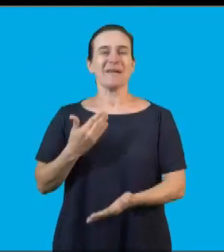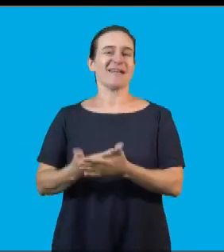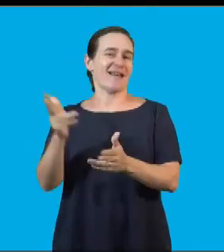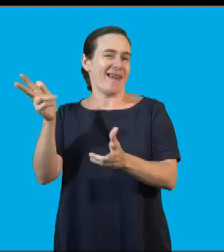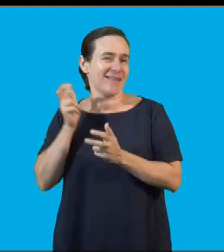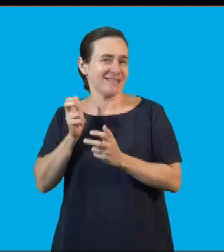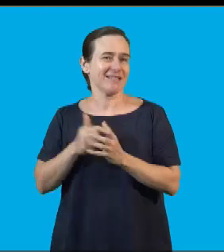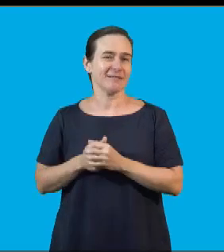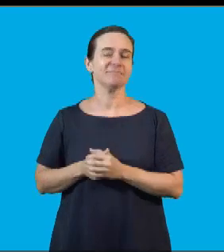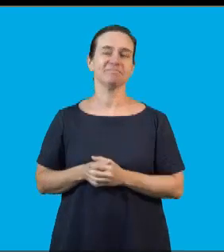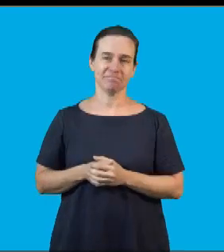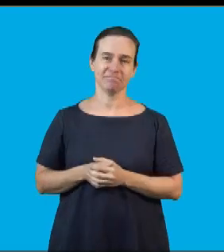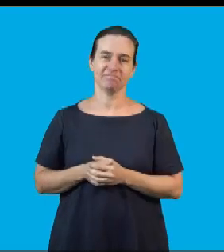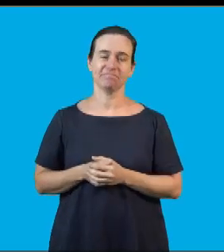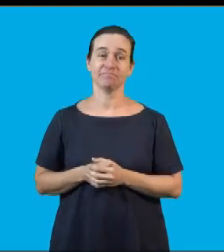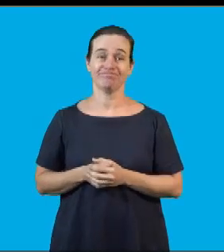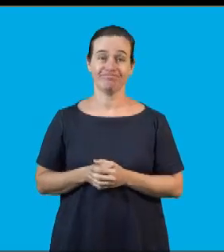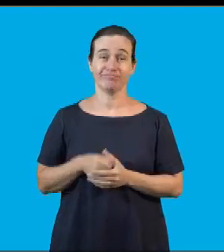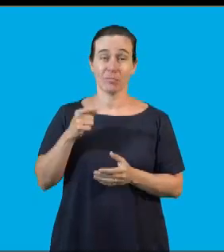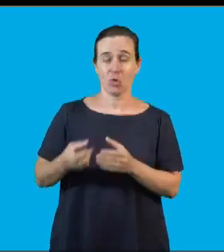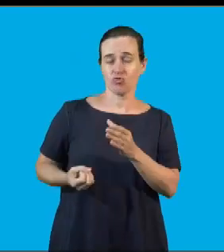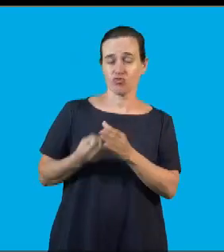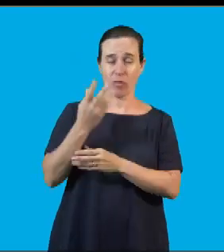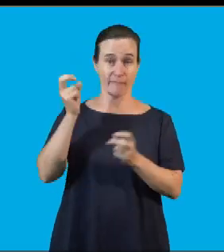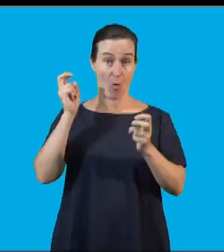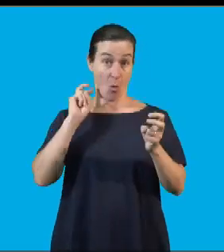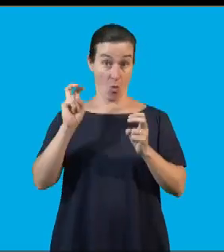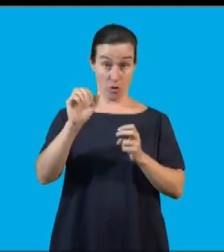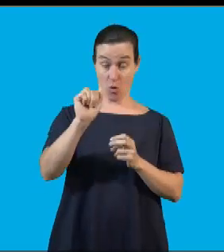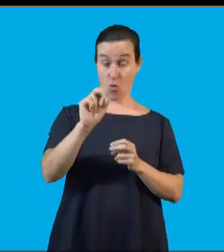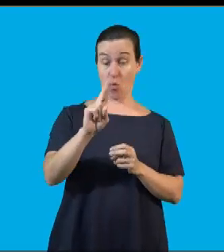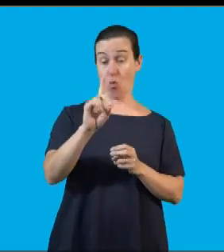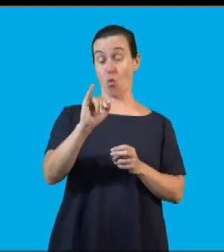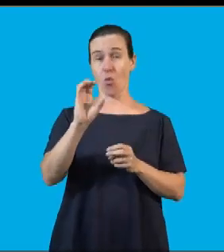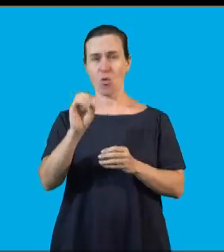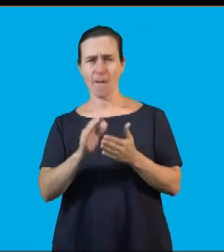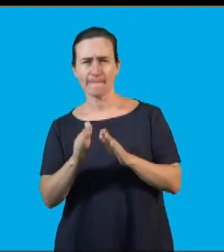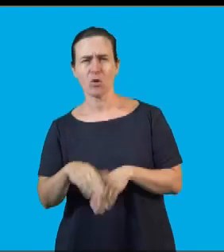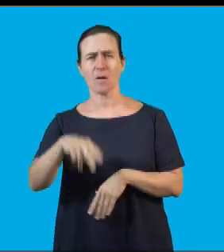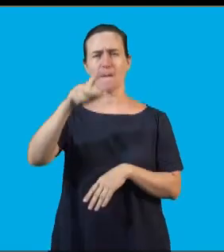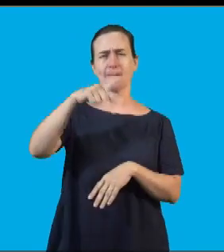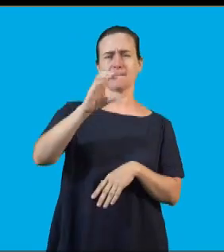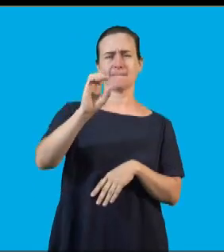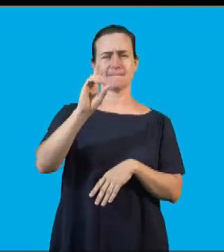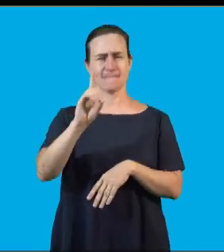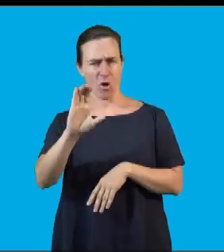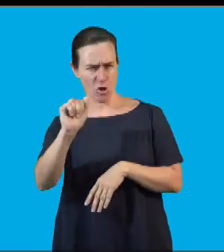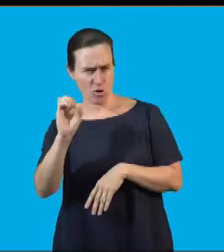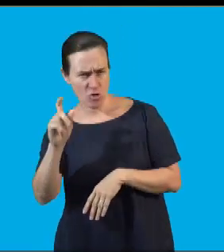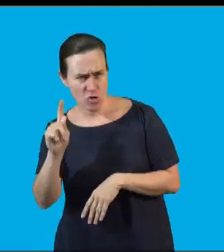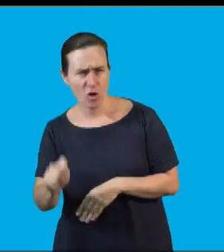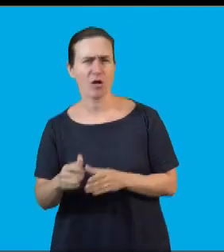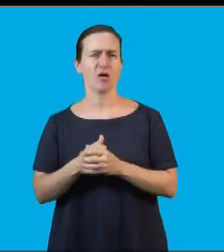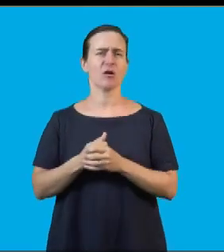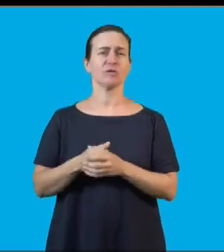our title, Listening Instead of Reading. The growth of audiobooks, podcasts, and even voice notes, those